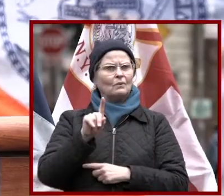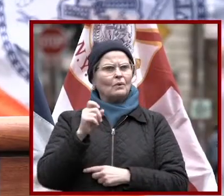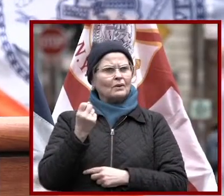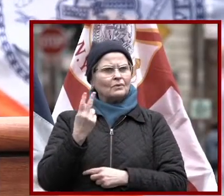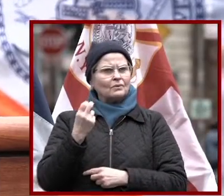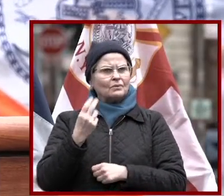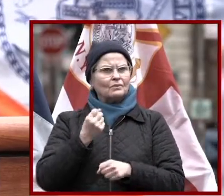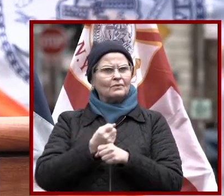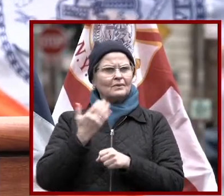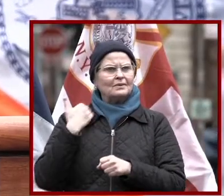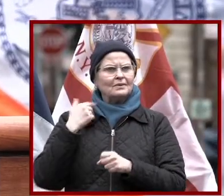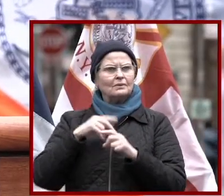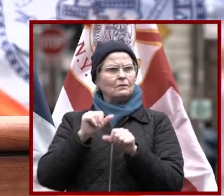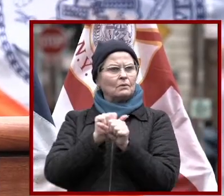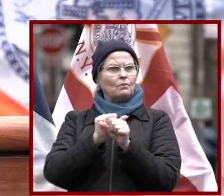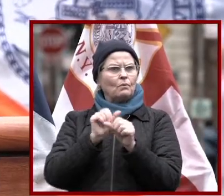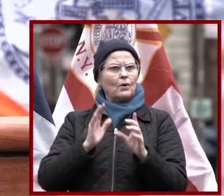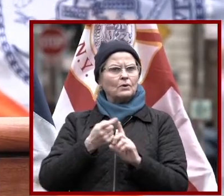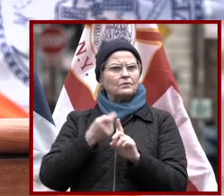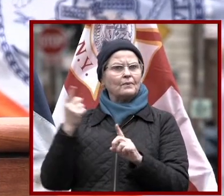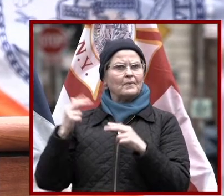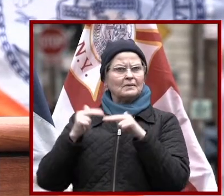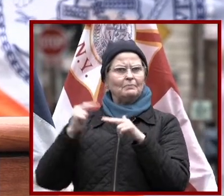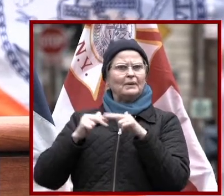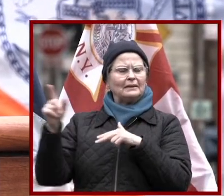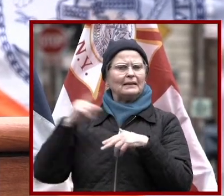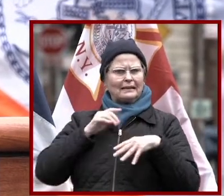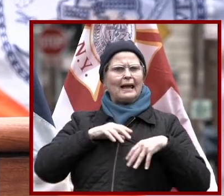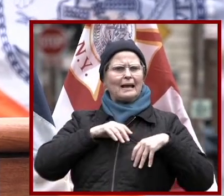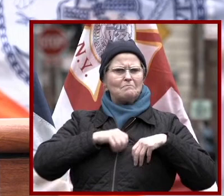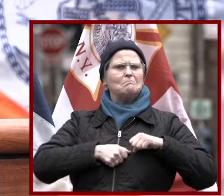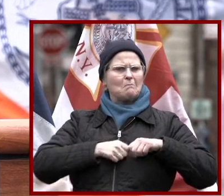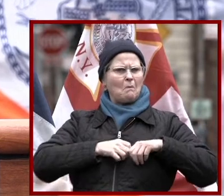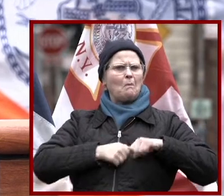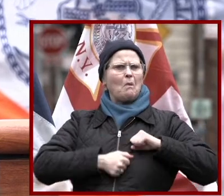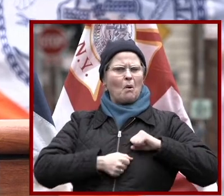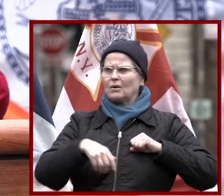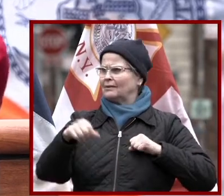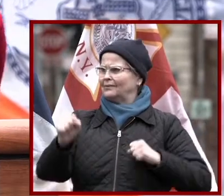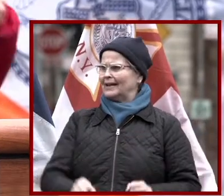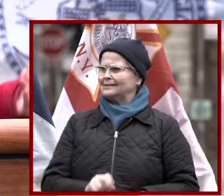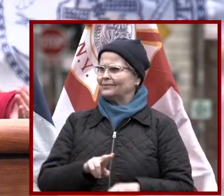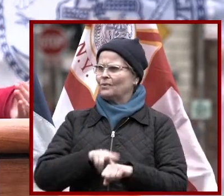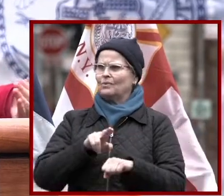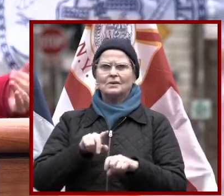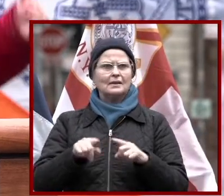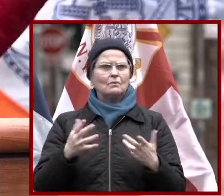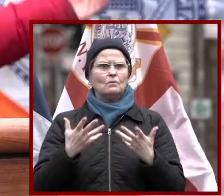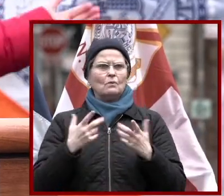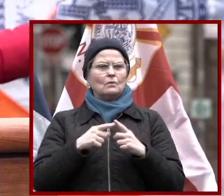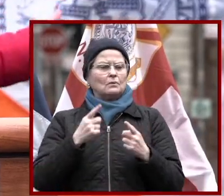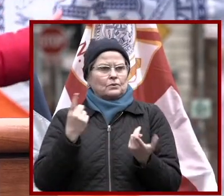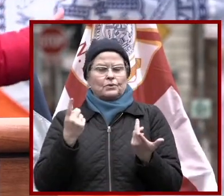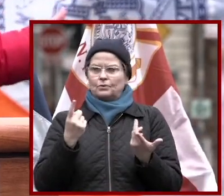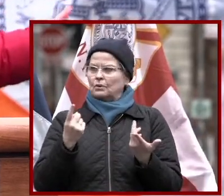the workers who worked in this building, yeah, they mourned. They wanted to do something fitting. They